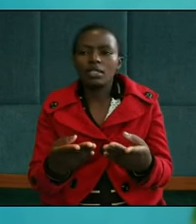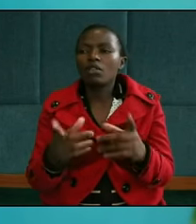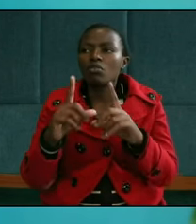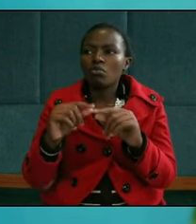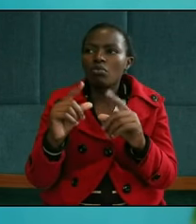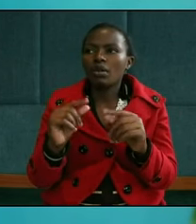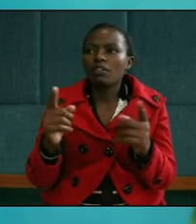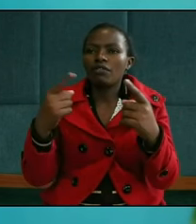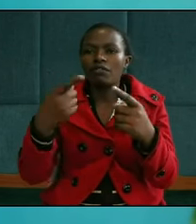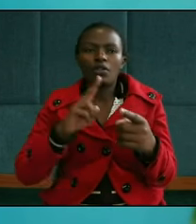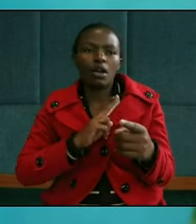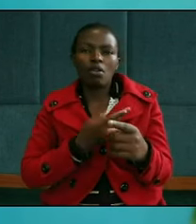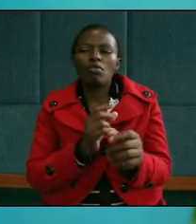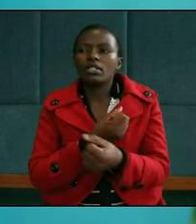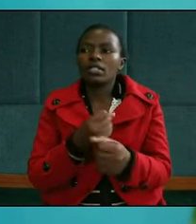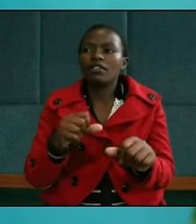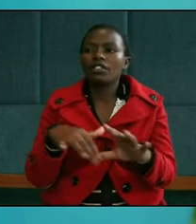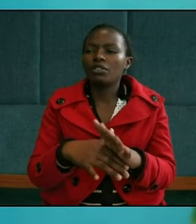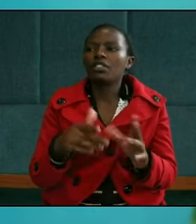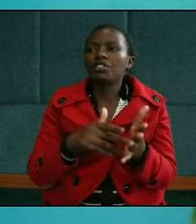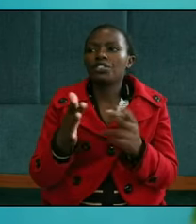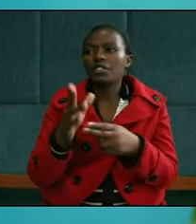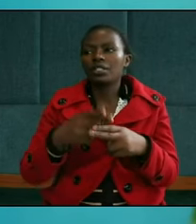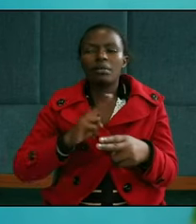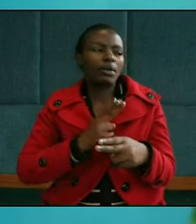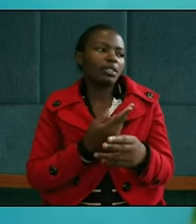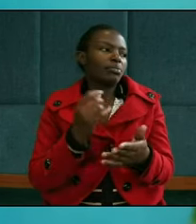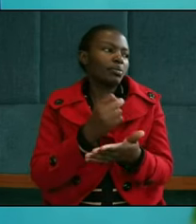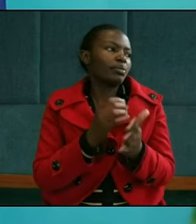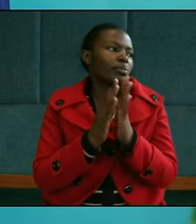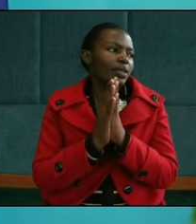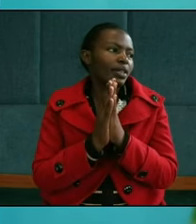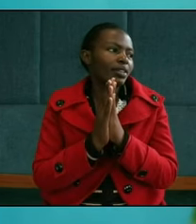our salvation. In Jesus' name we pray. Amen.